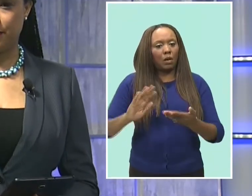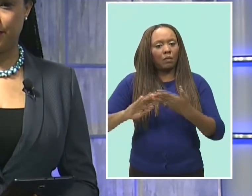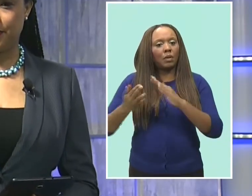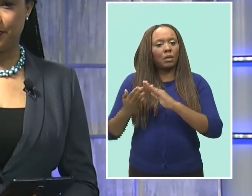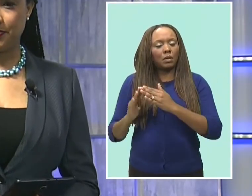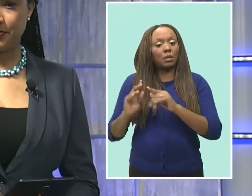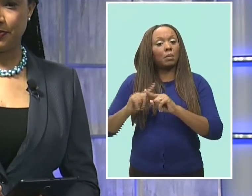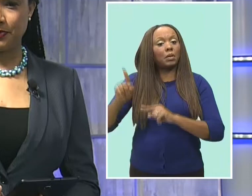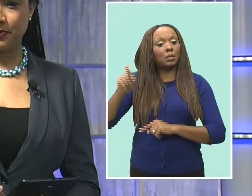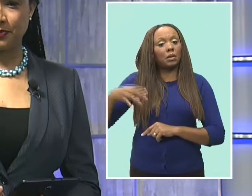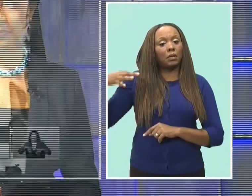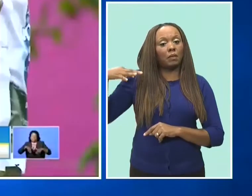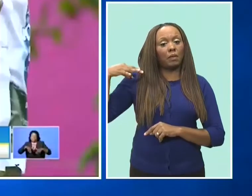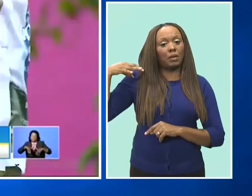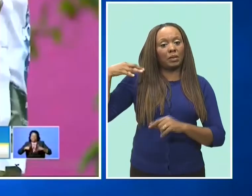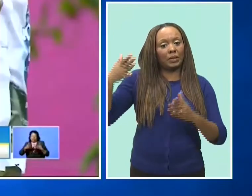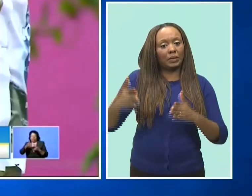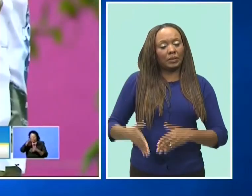report.